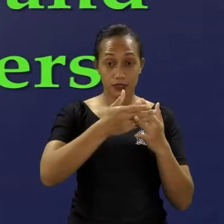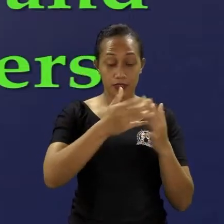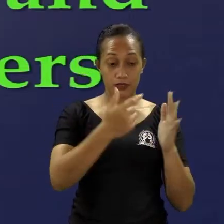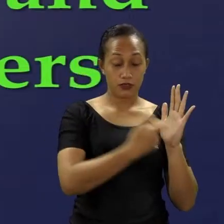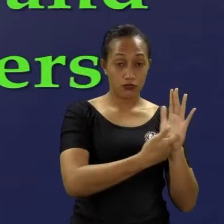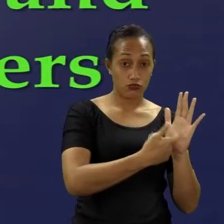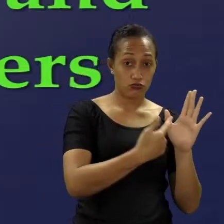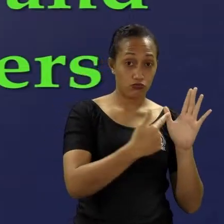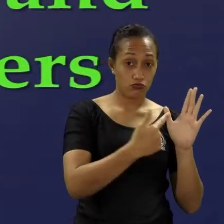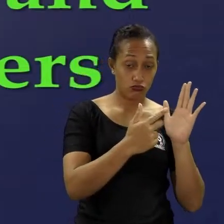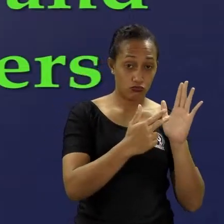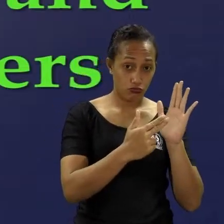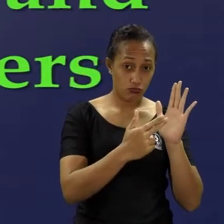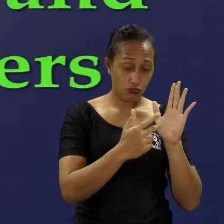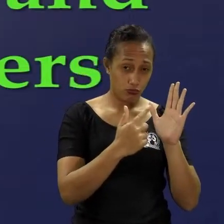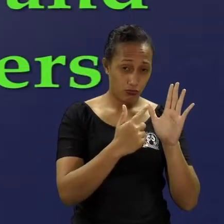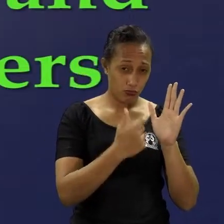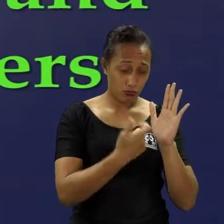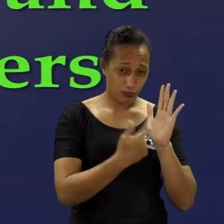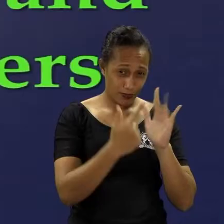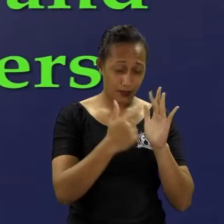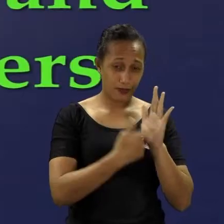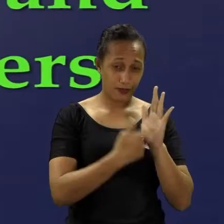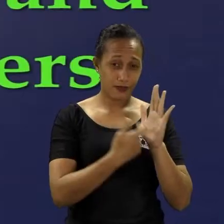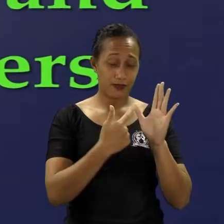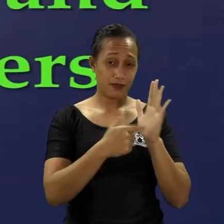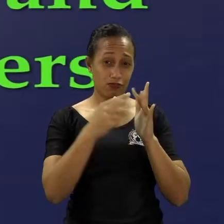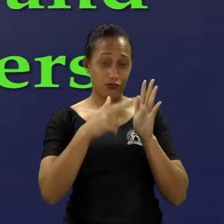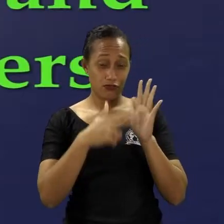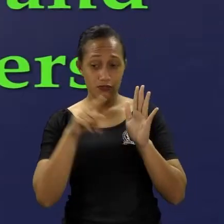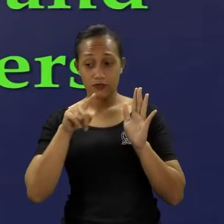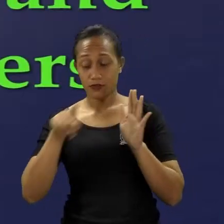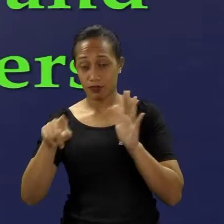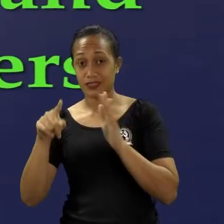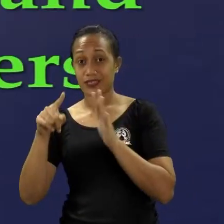rational and irrational numbers.